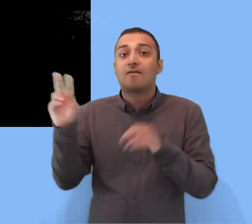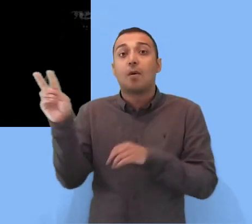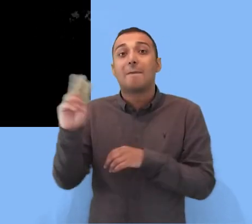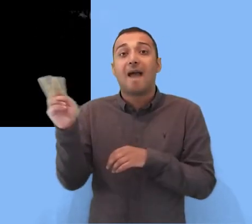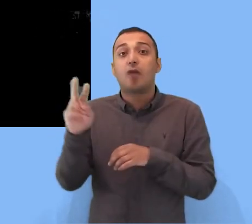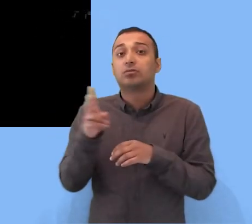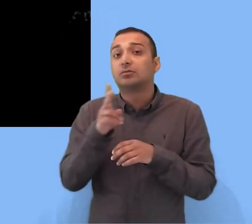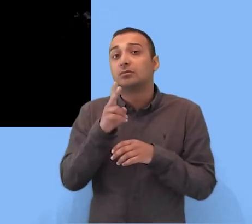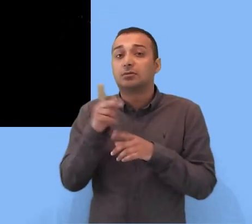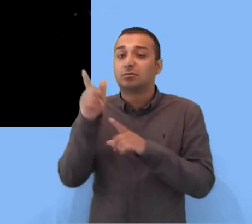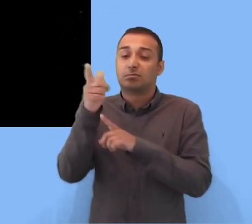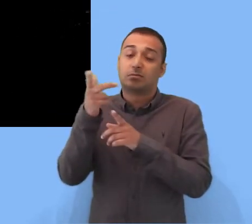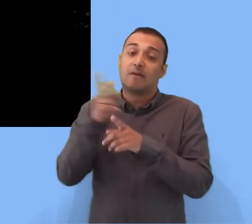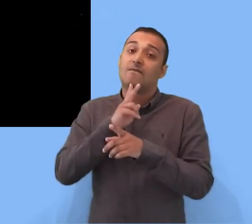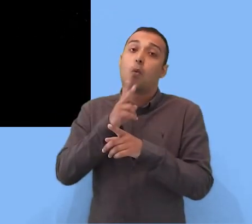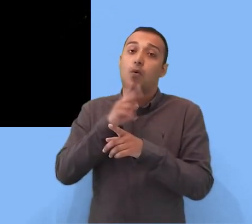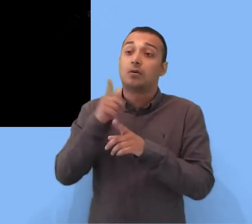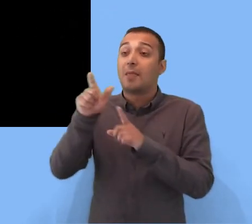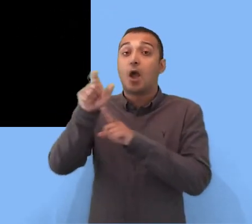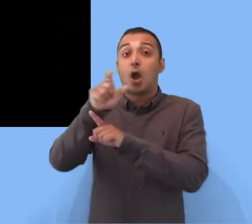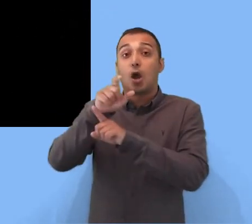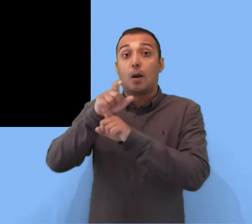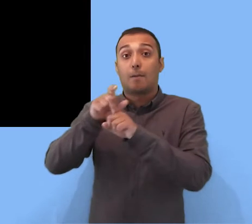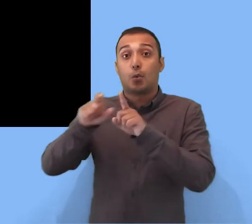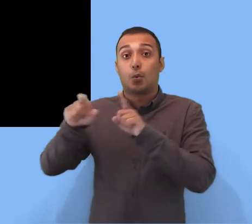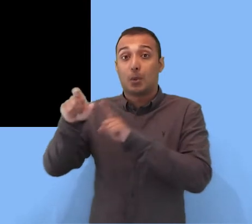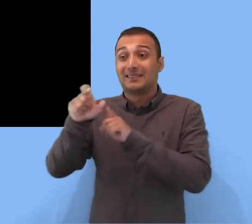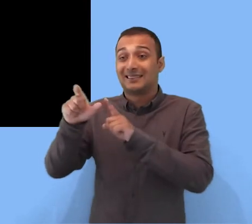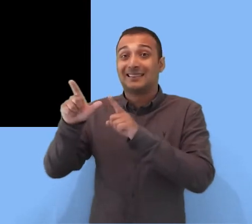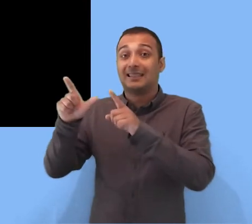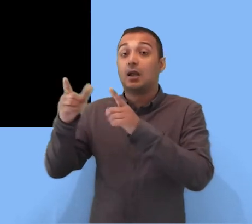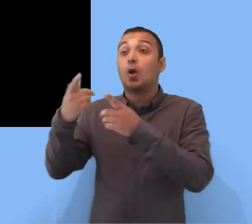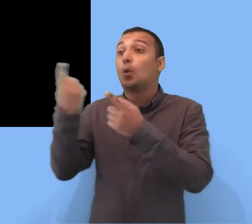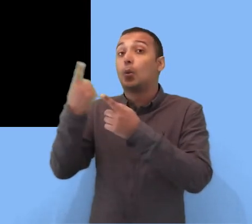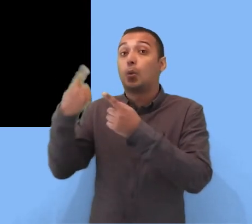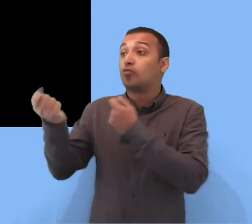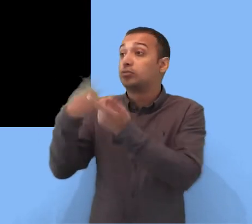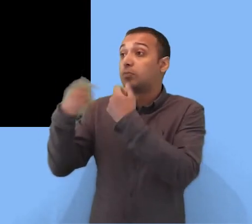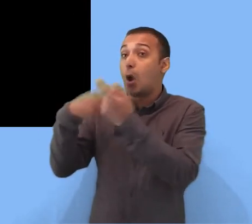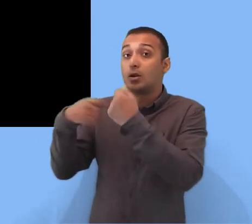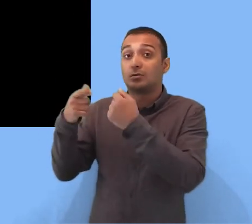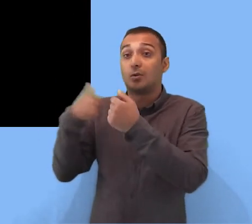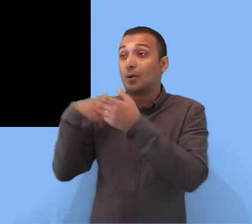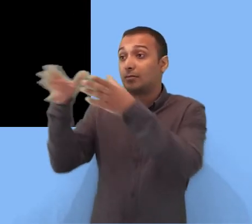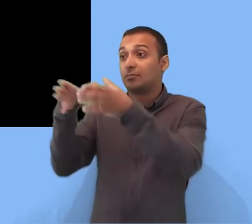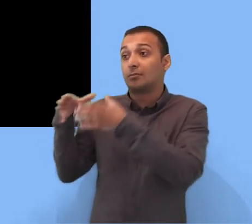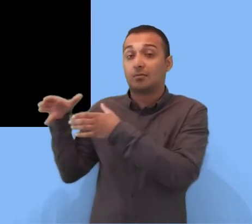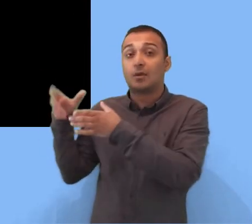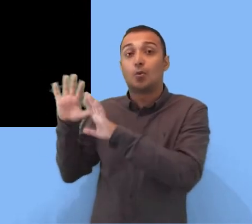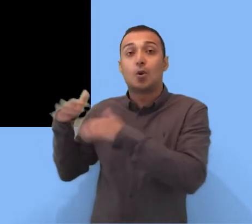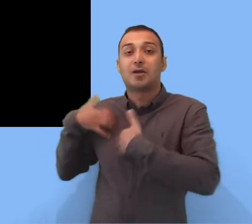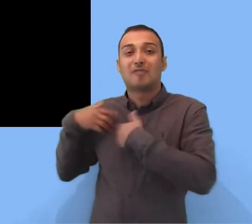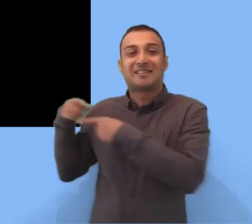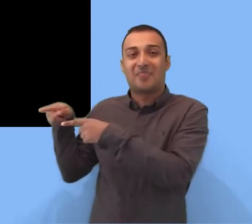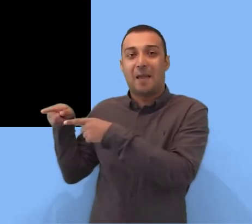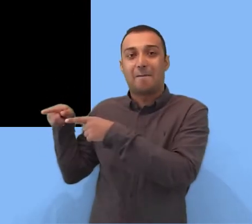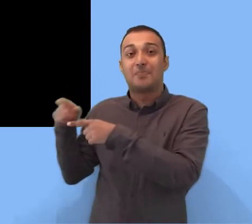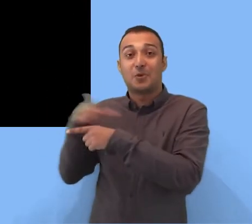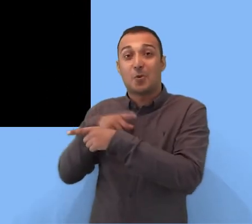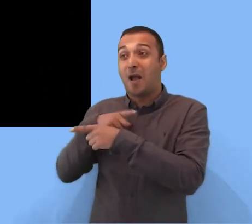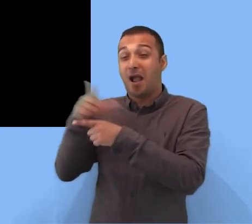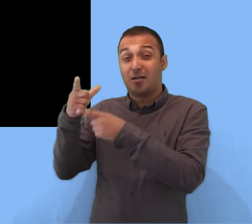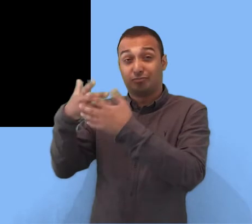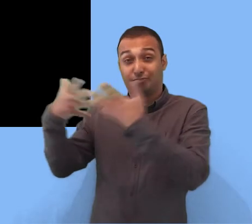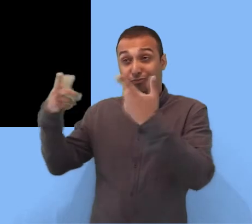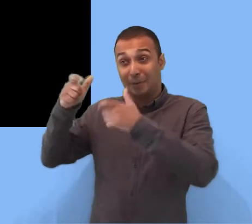and everyone that responded, they parked as, right, those are the people that we're not interested in hearing from in this exercise. And they got a long list of people that had responded,